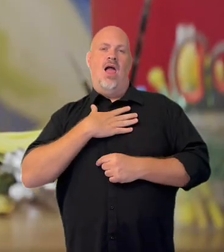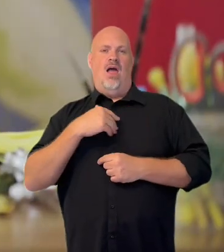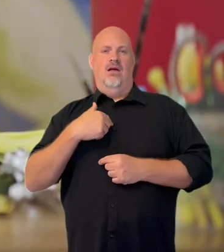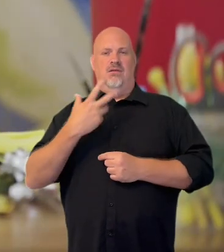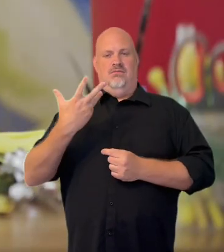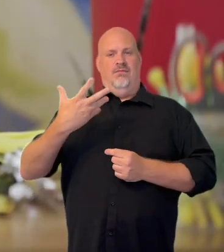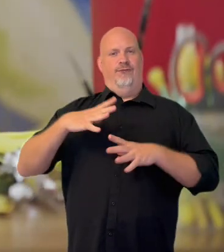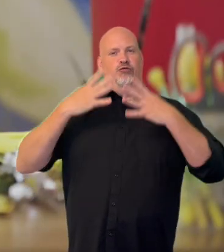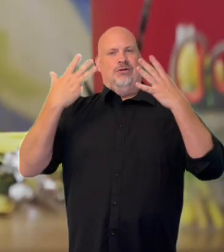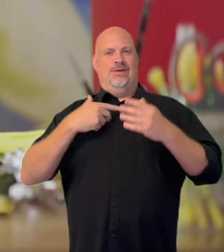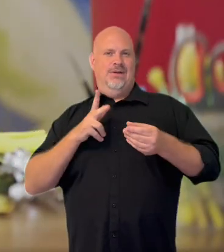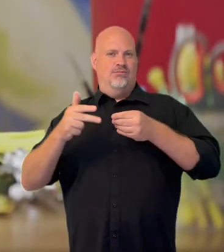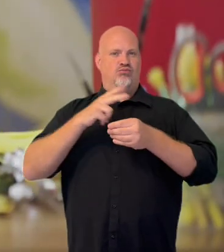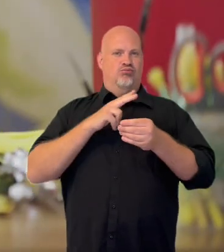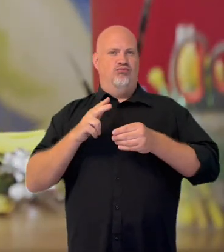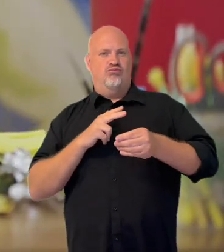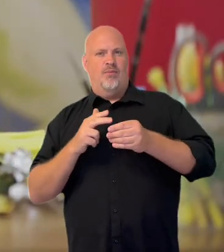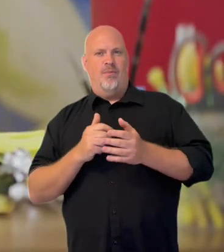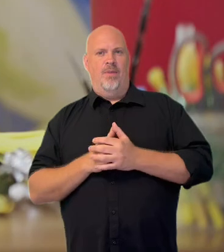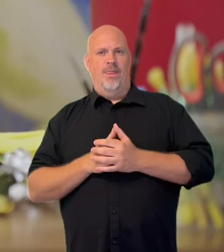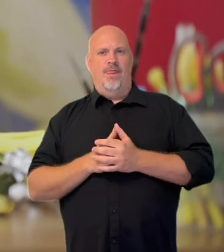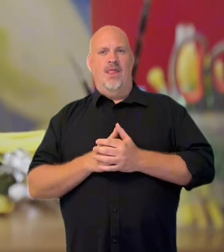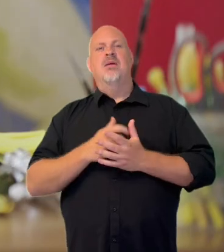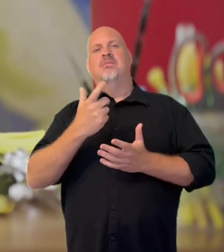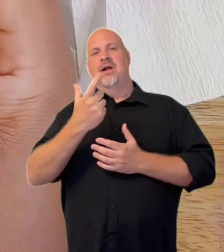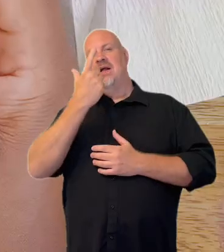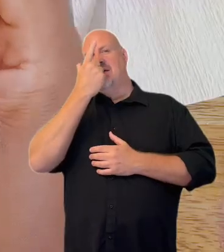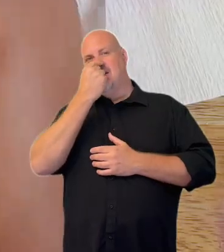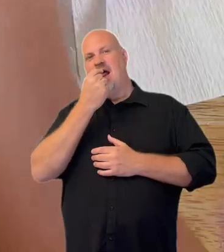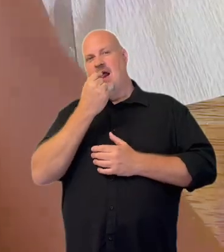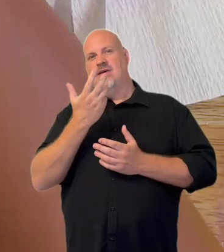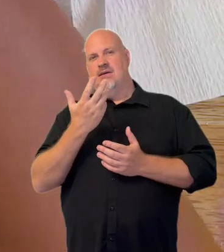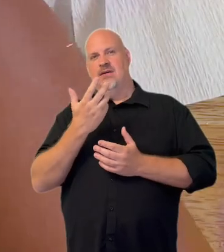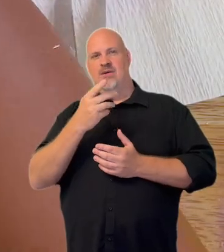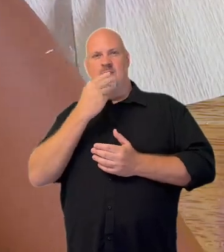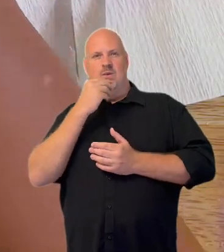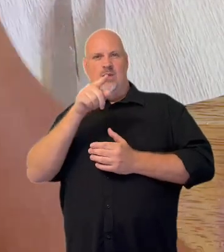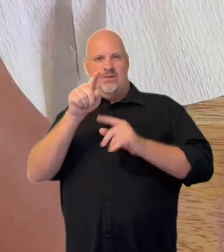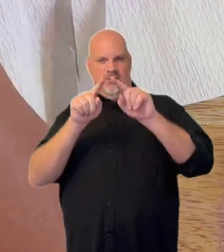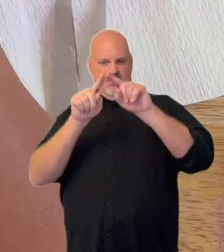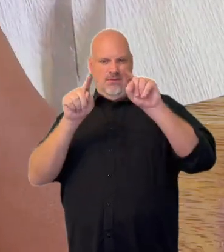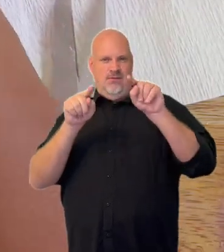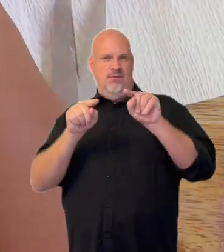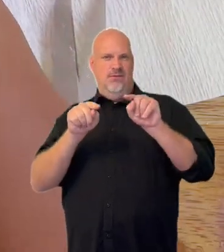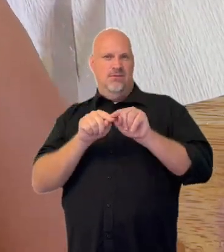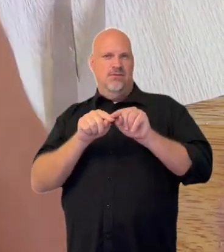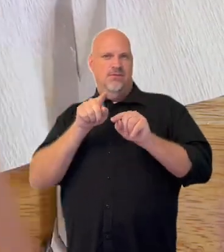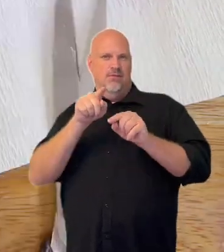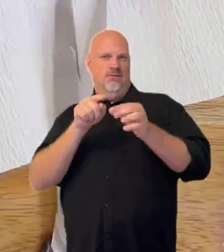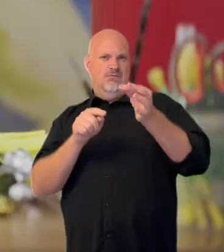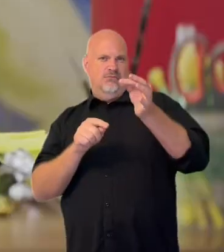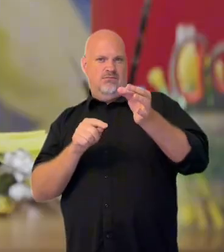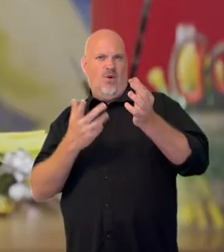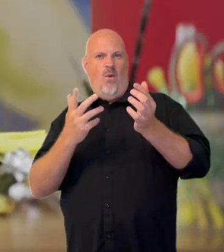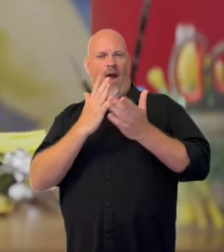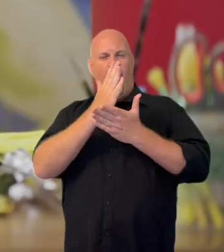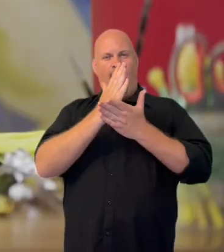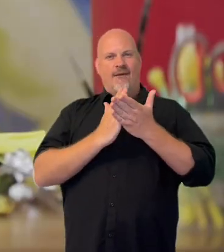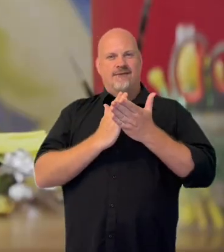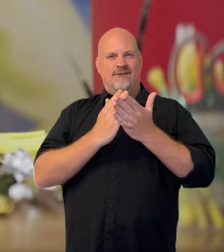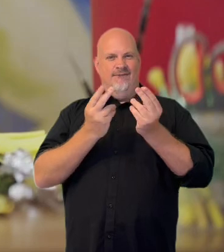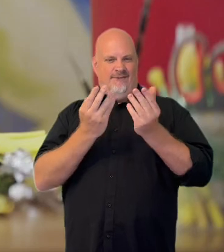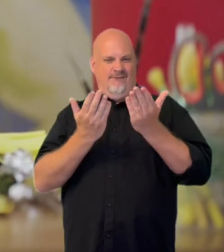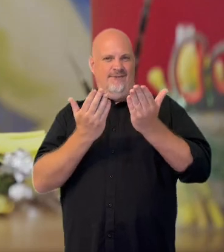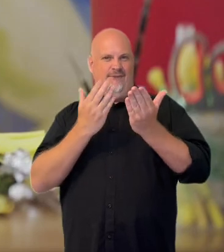petal. So taking your piece of paper that's been nicely stretched out, what I want you to do is fold over in half,